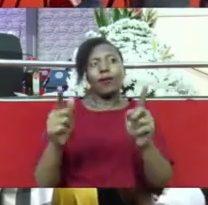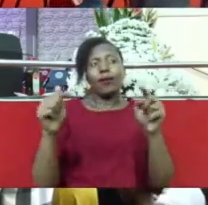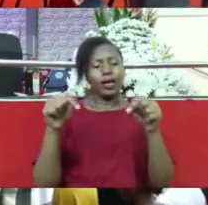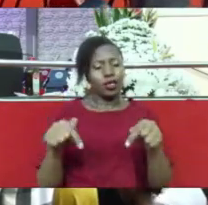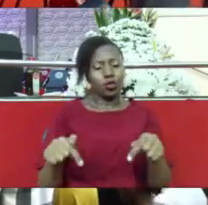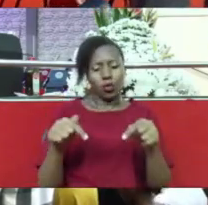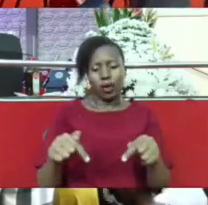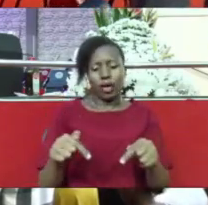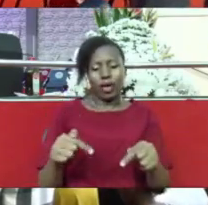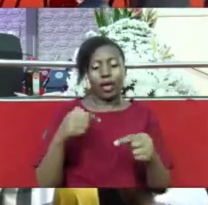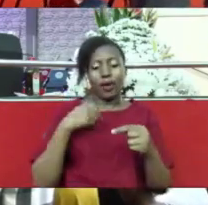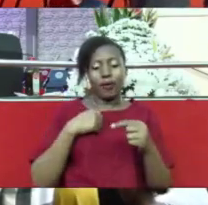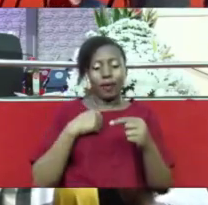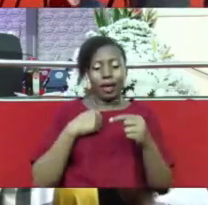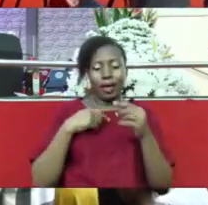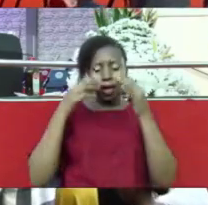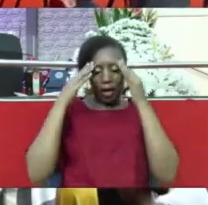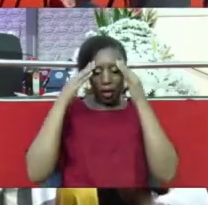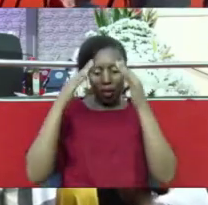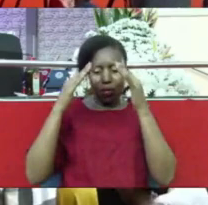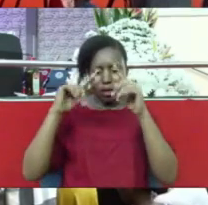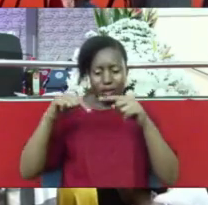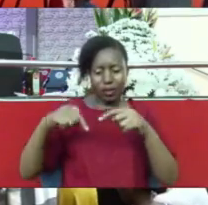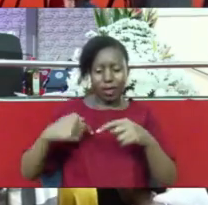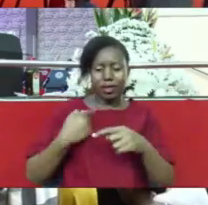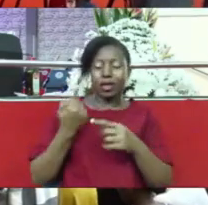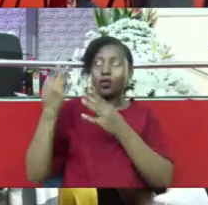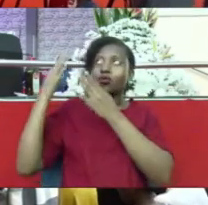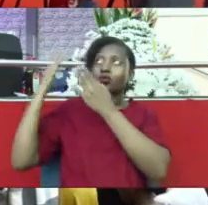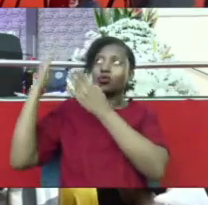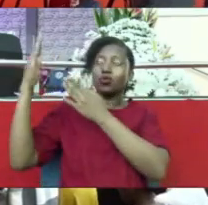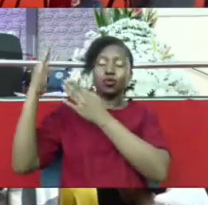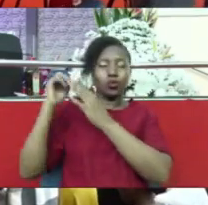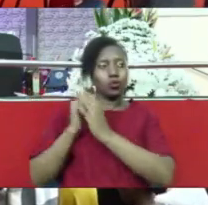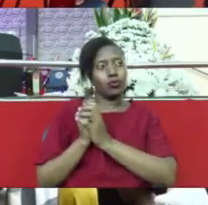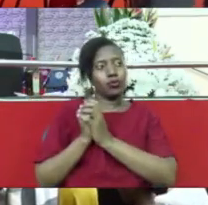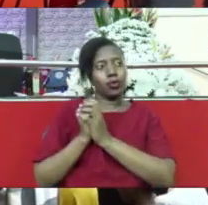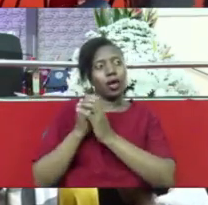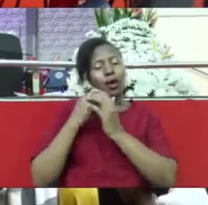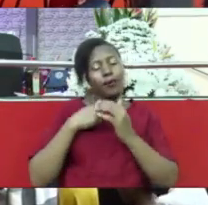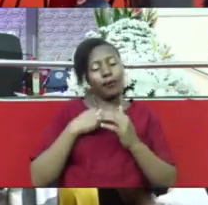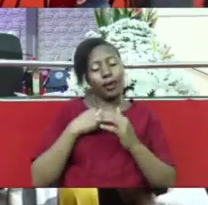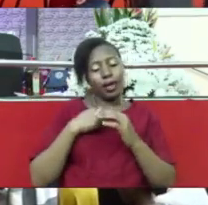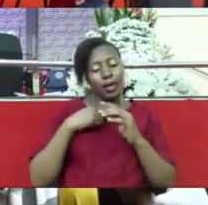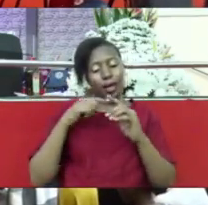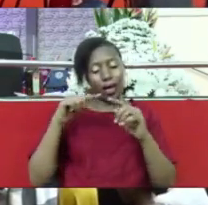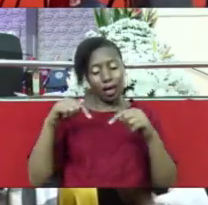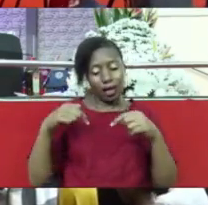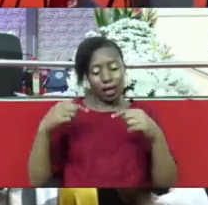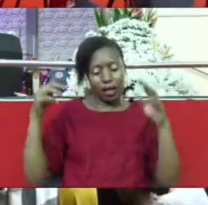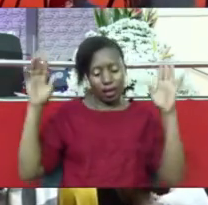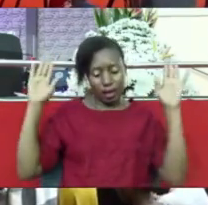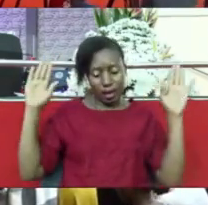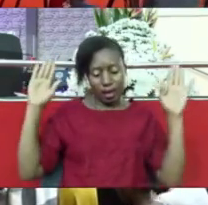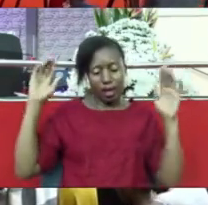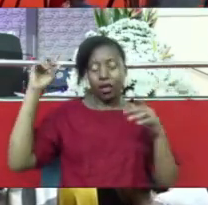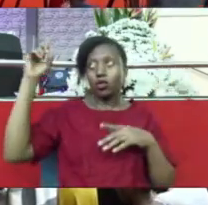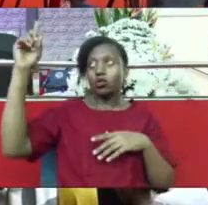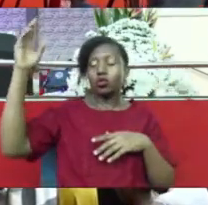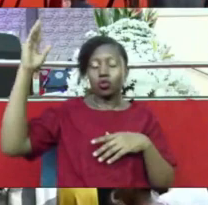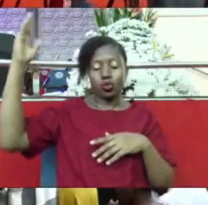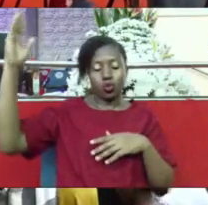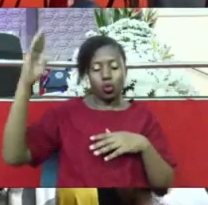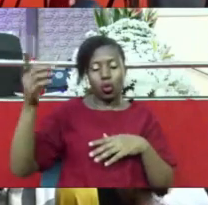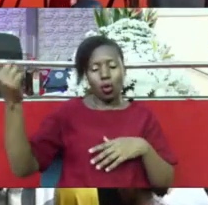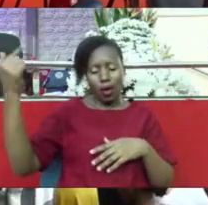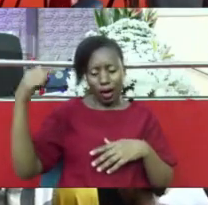yield myself to you. Lakini leo najiachilia kwako. I yield myself to you. Najiachilia kwako Mungu. Come and help me.